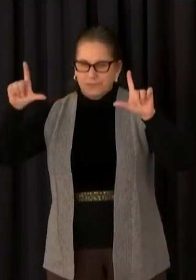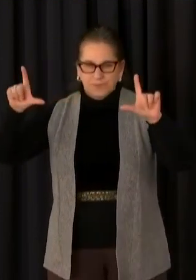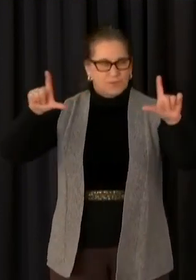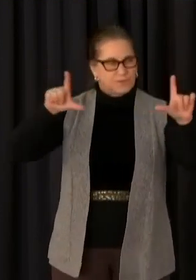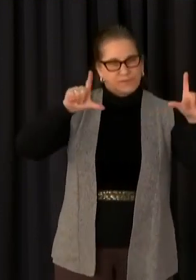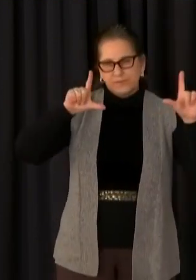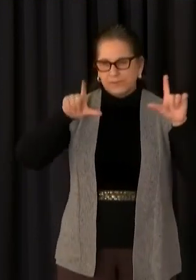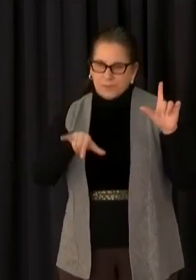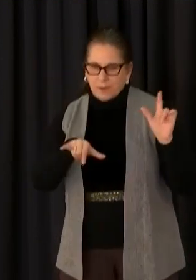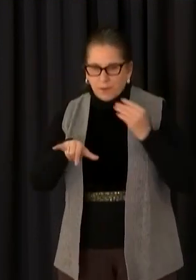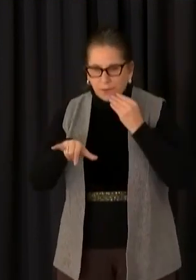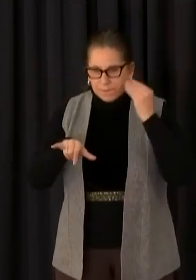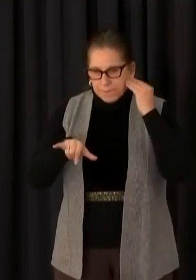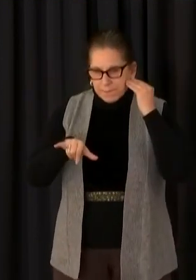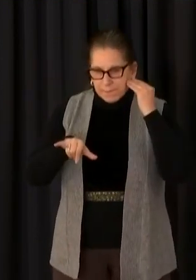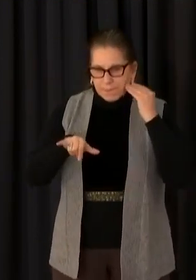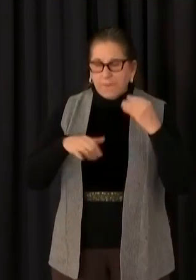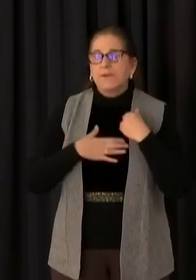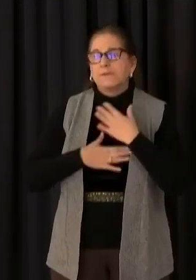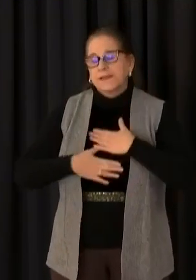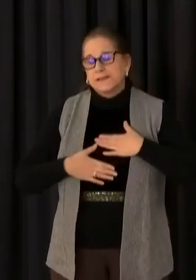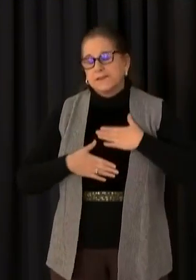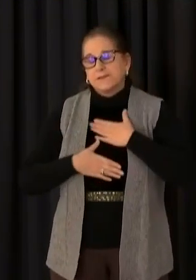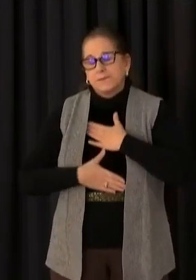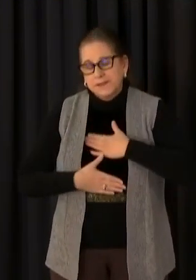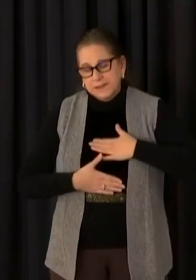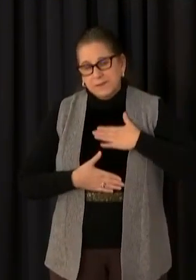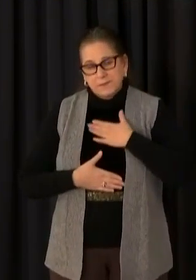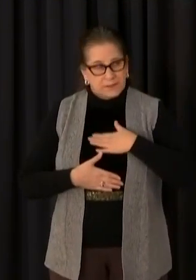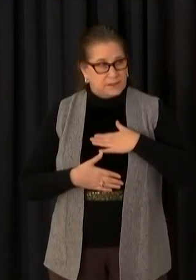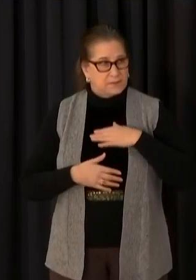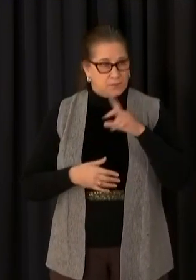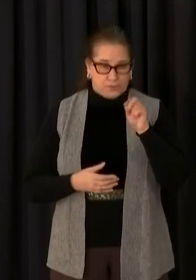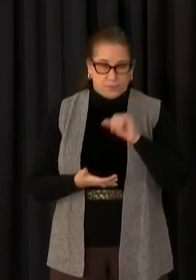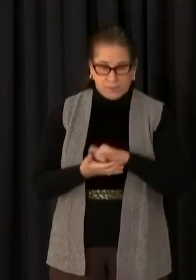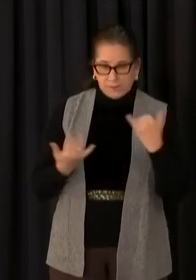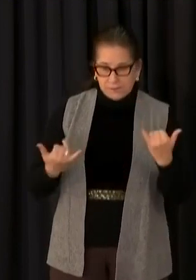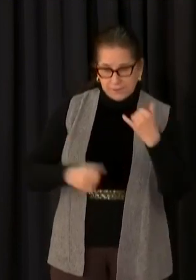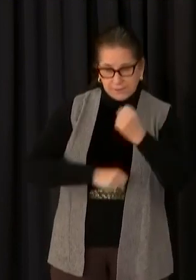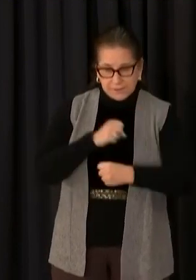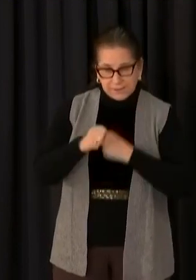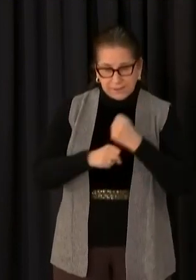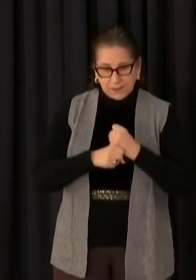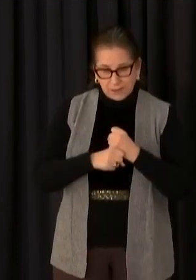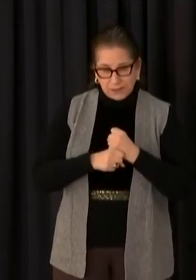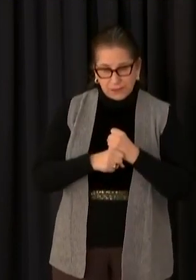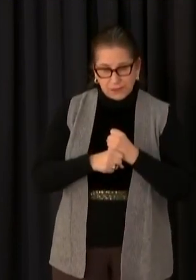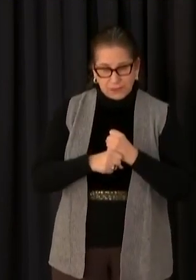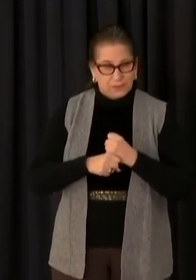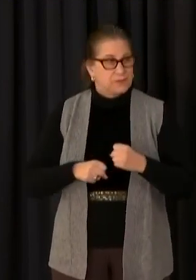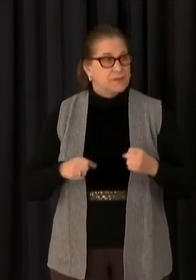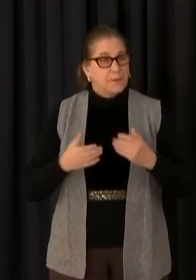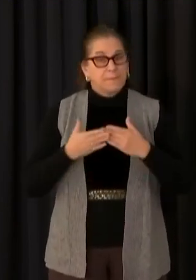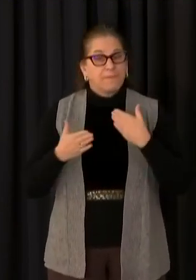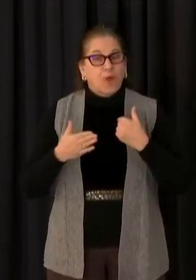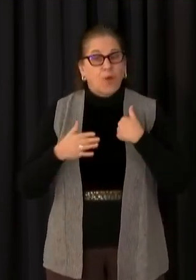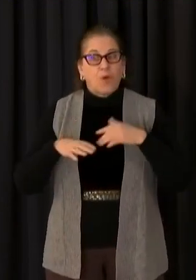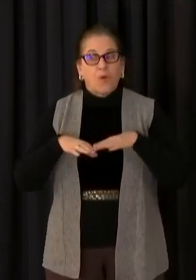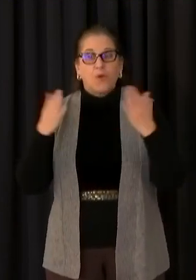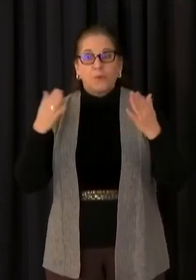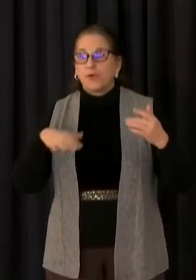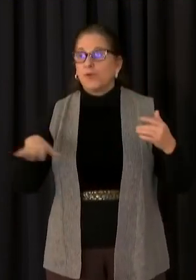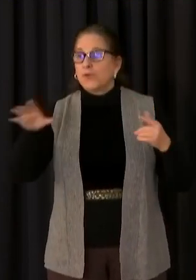Service, and all of us. So now, before we take questions, I want to say